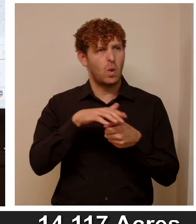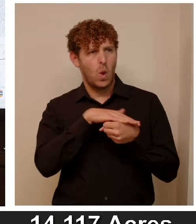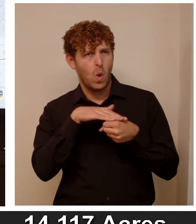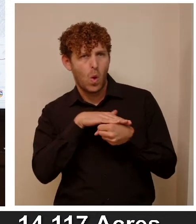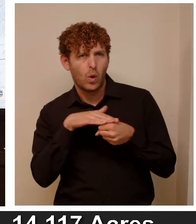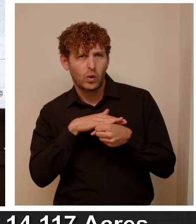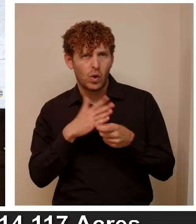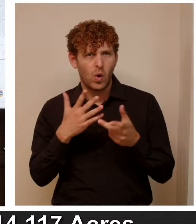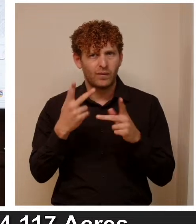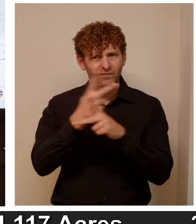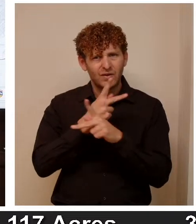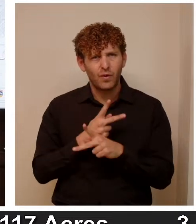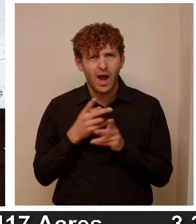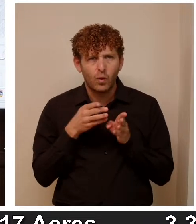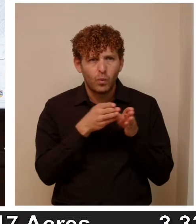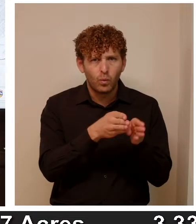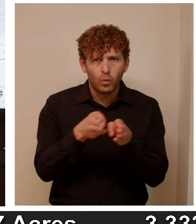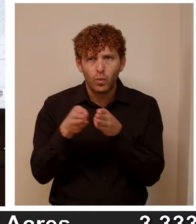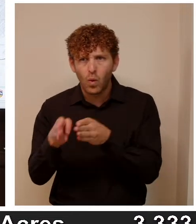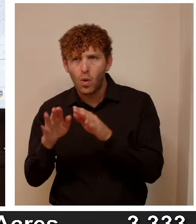systems and access.